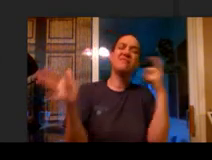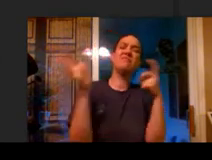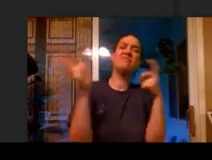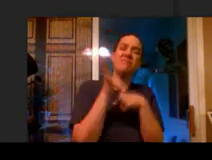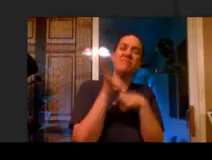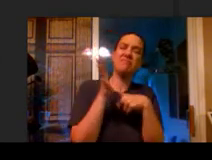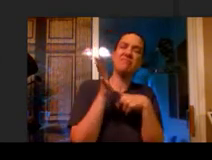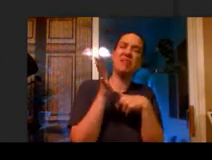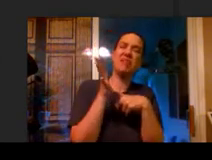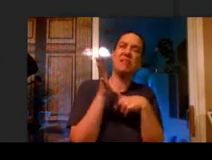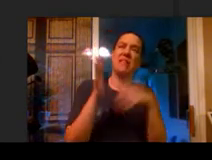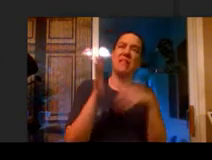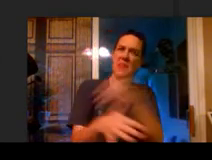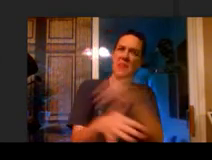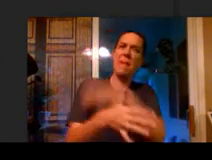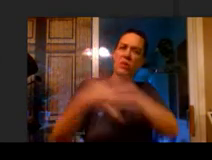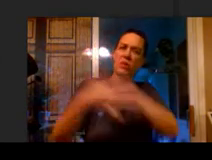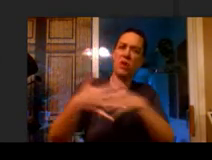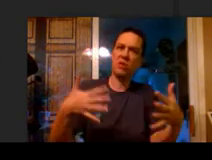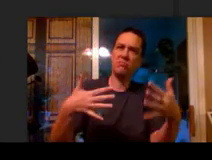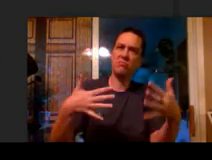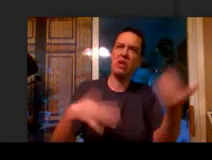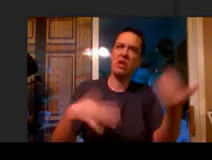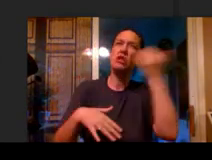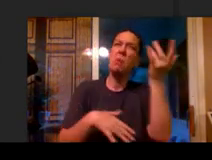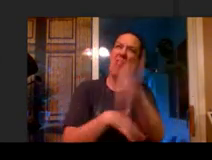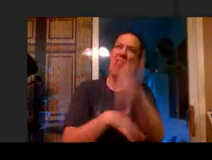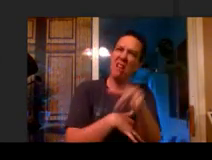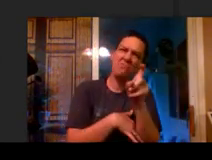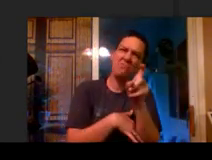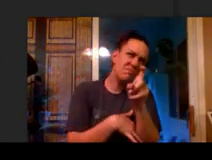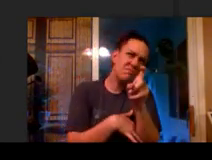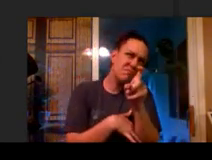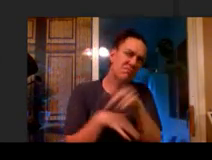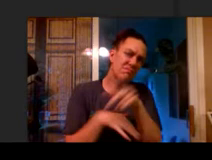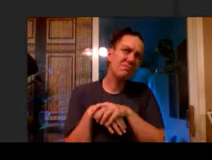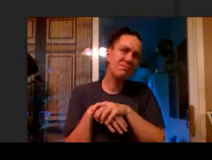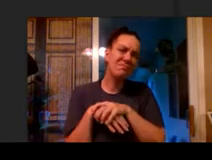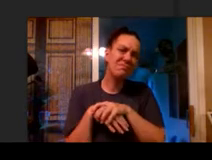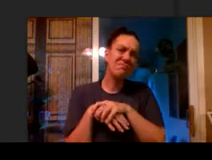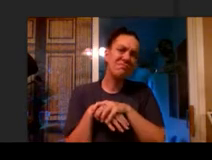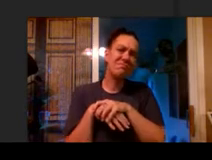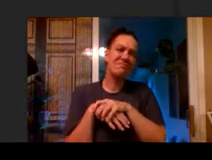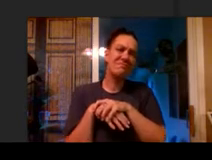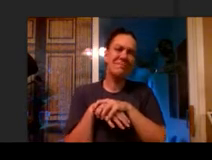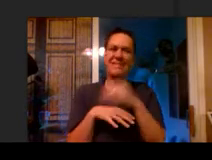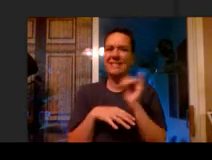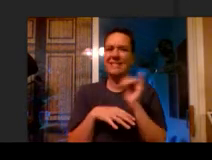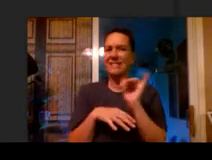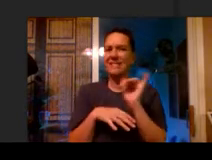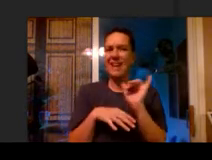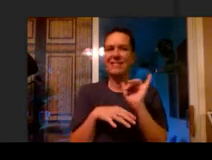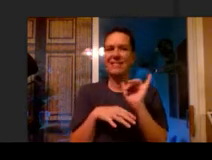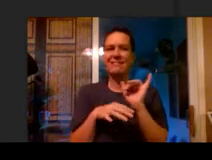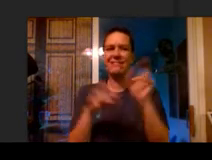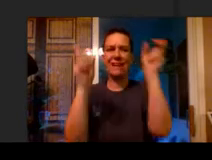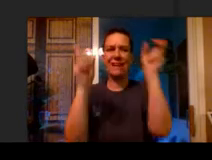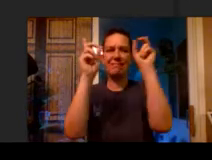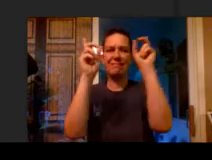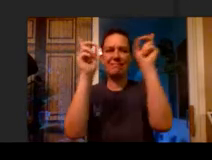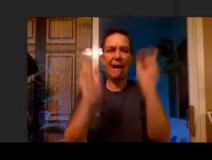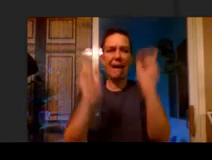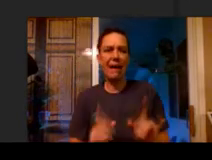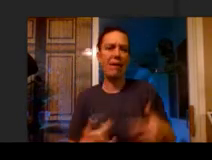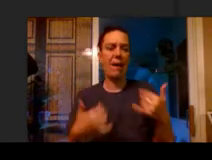chart. Do you know what a power chart is, Holly? It's like a diagram that describes the flow of